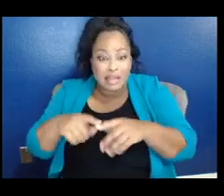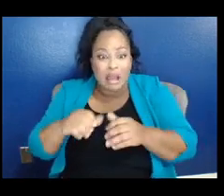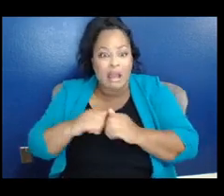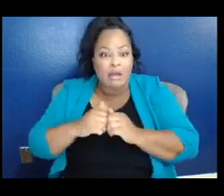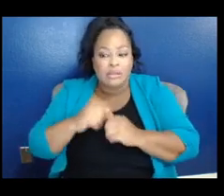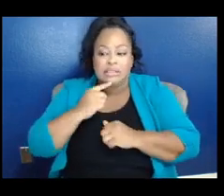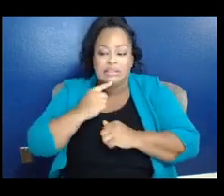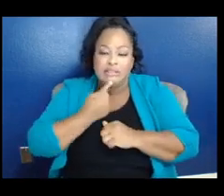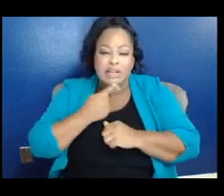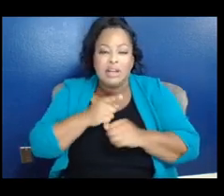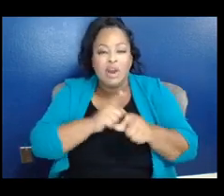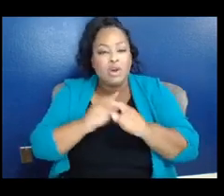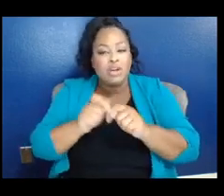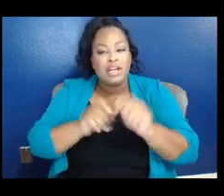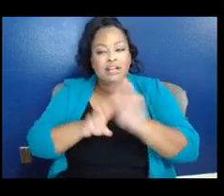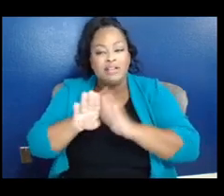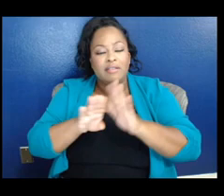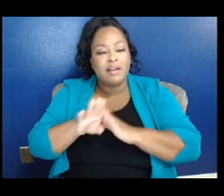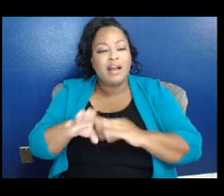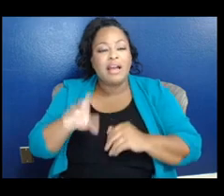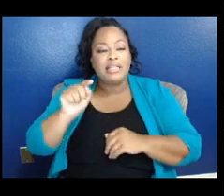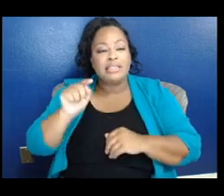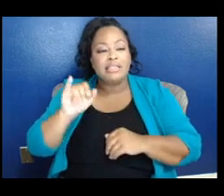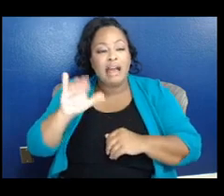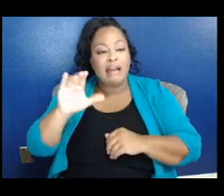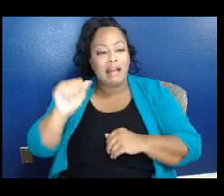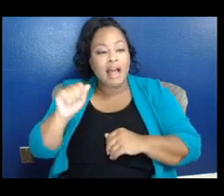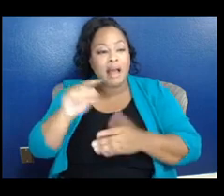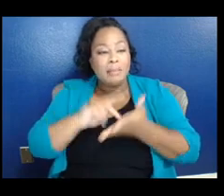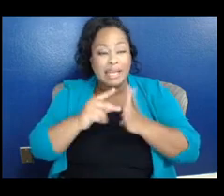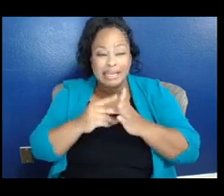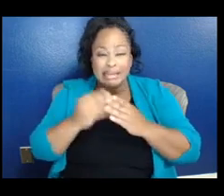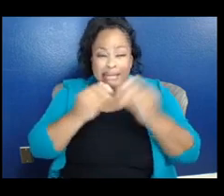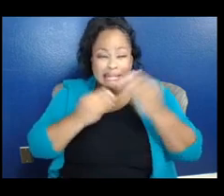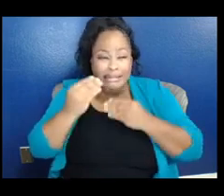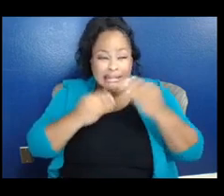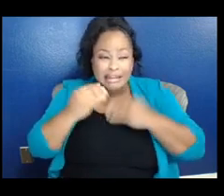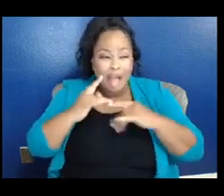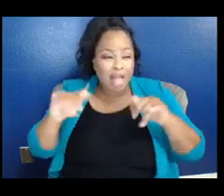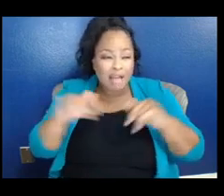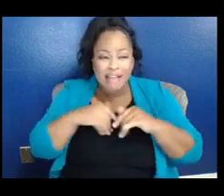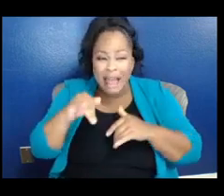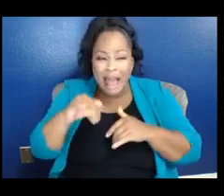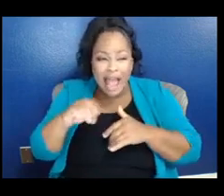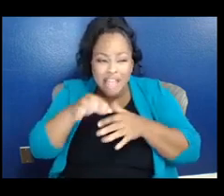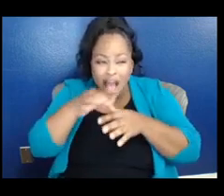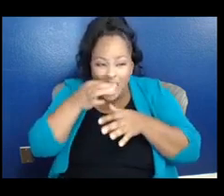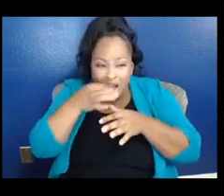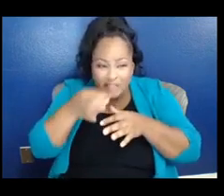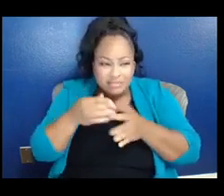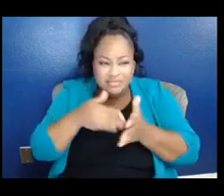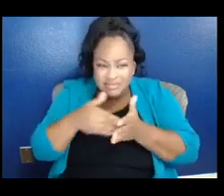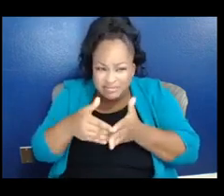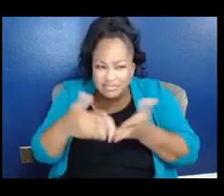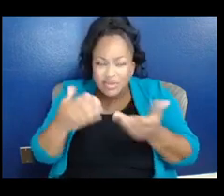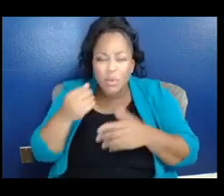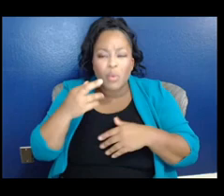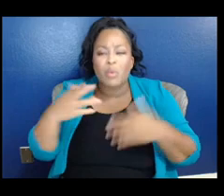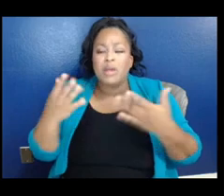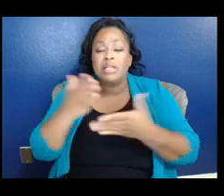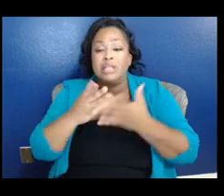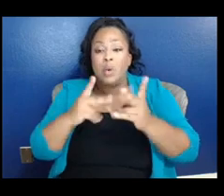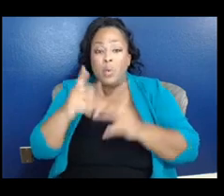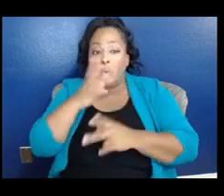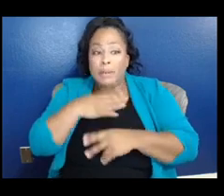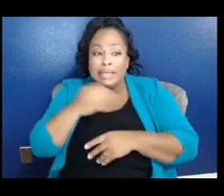how severe it is, you can also develop pica, which is eating really random things like, you know, ice all the time.